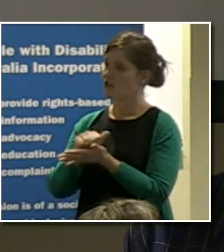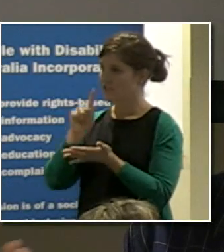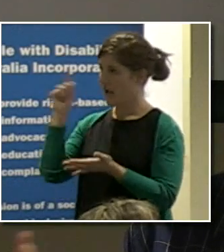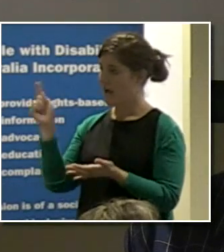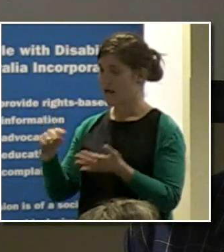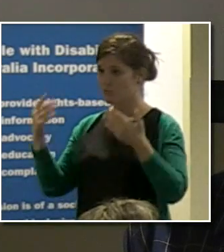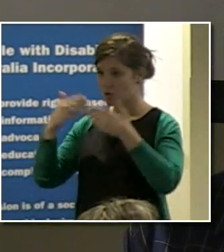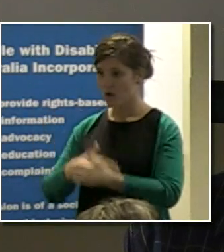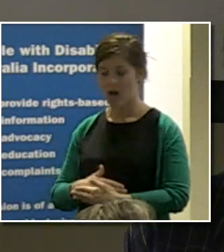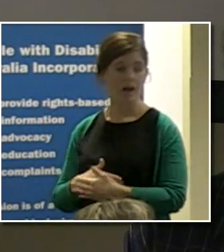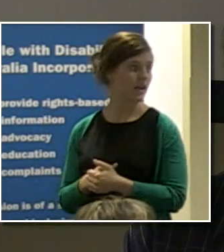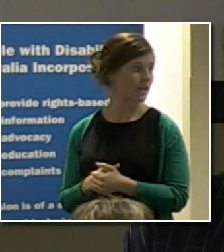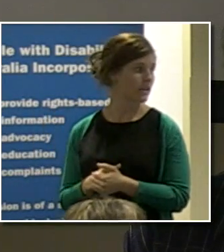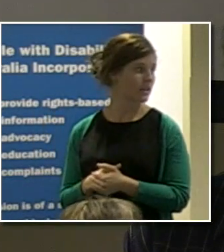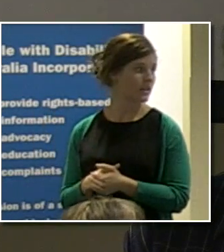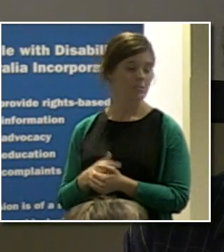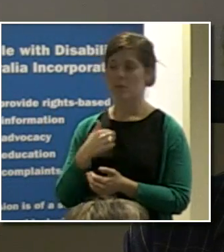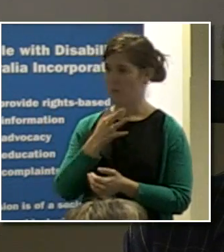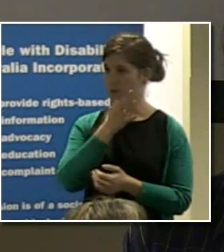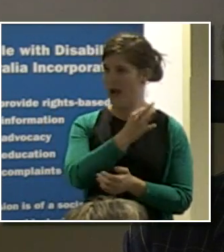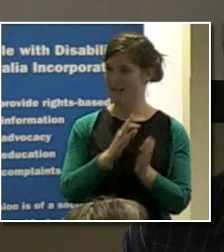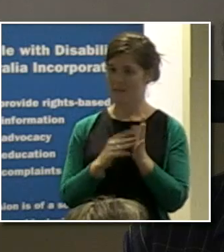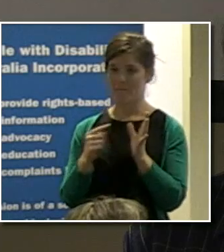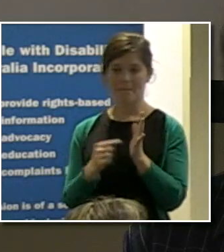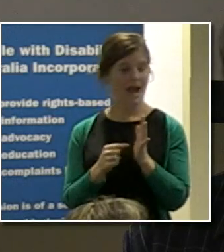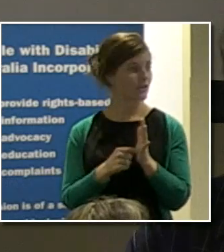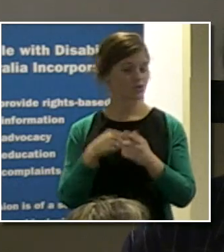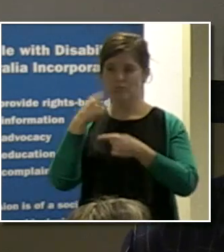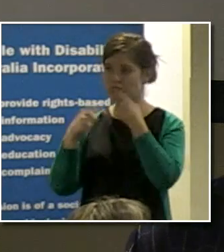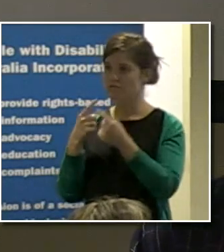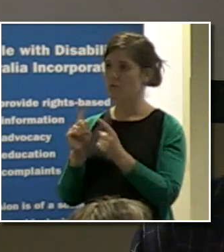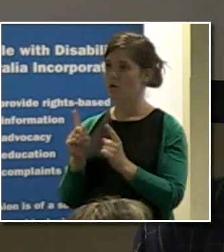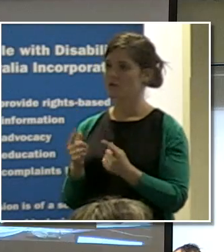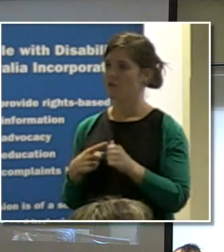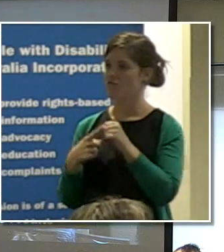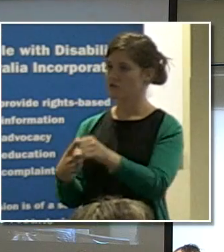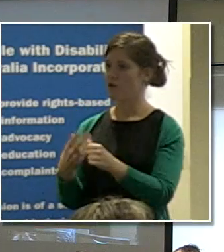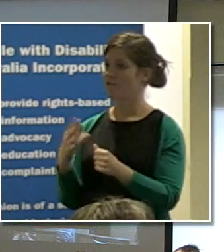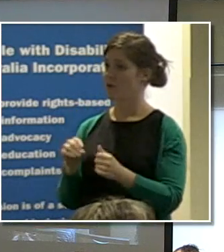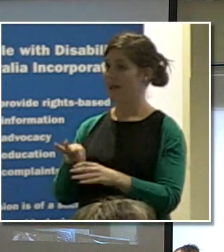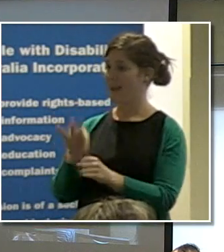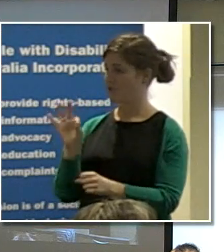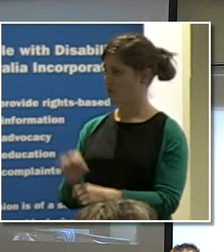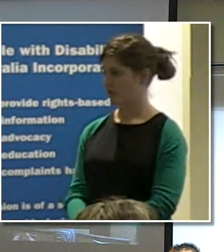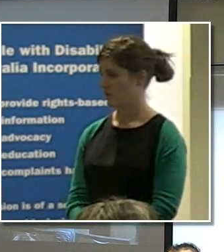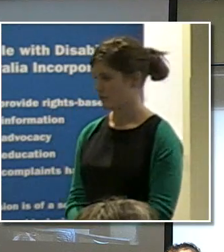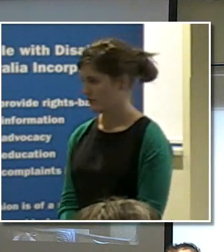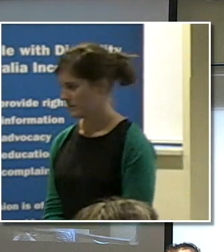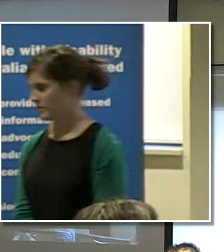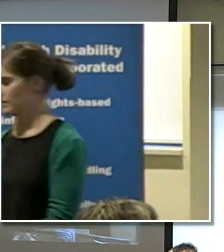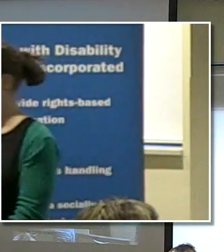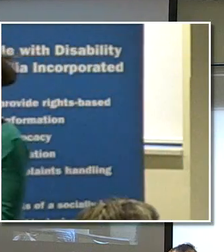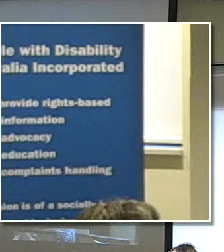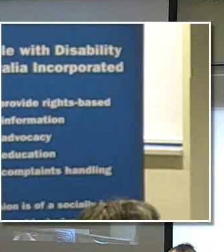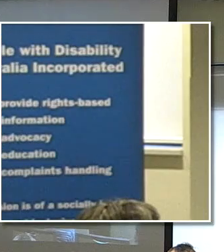but we'll invite Matt to actually just read the results of the election at this point. So,